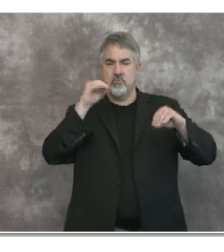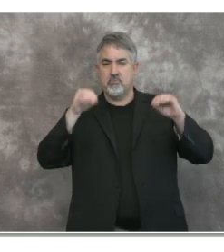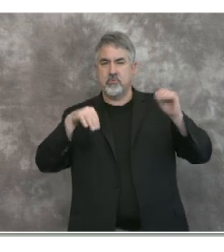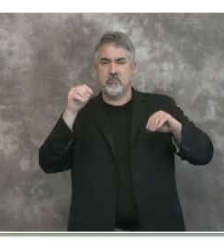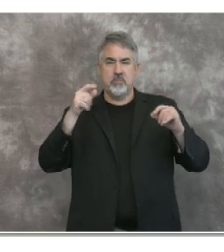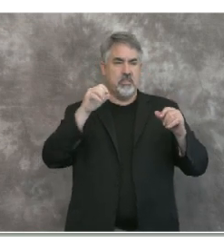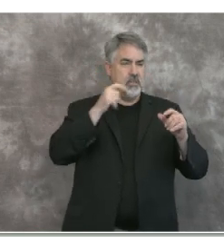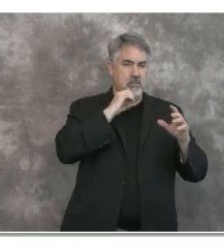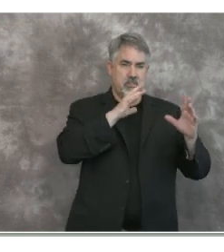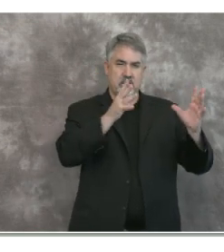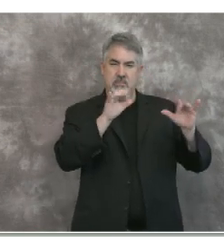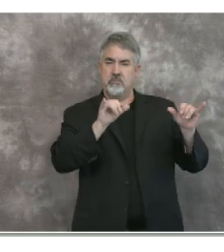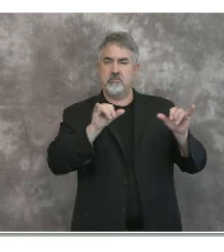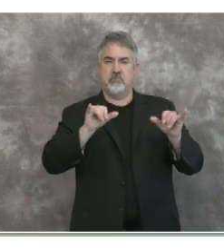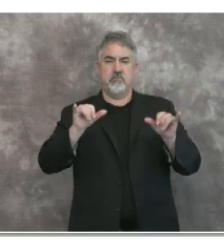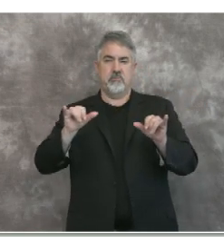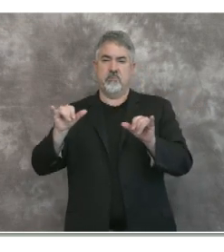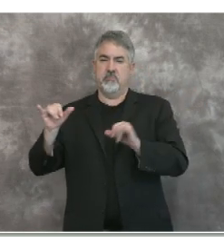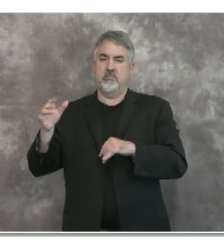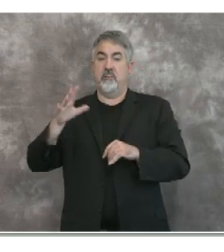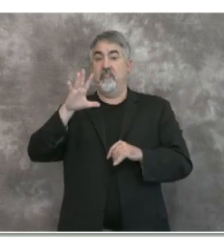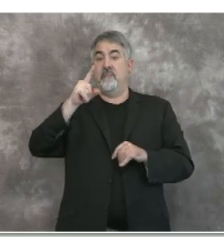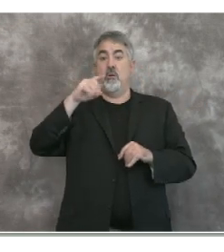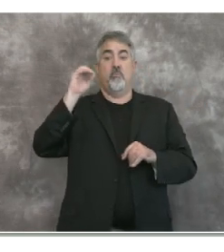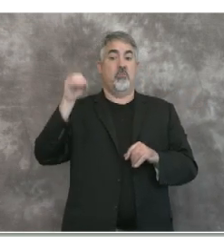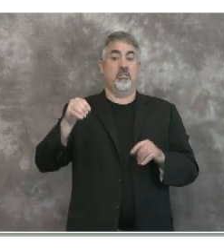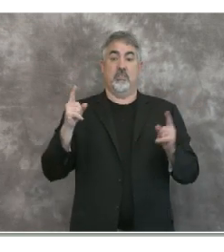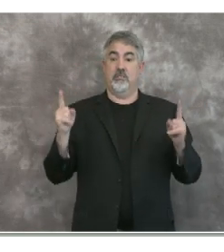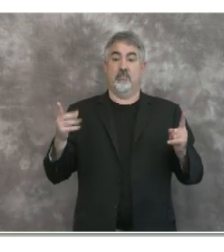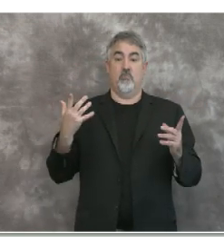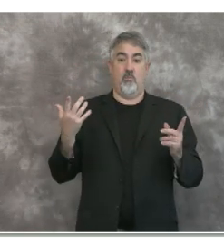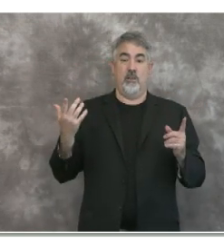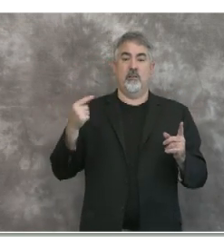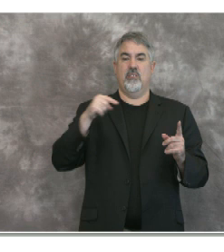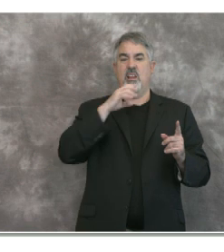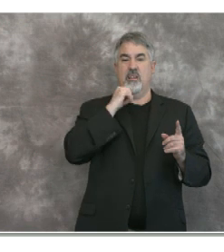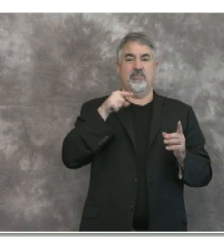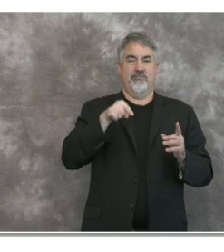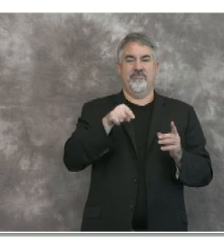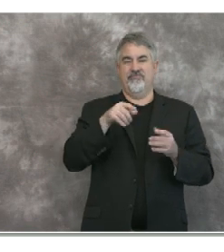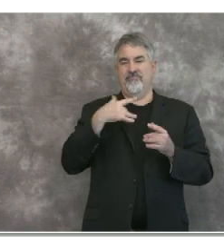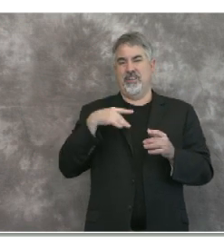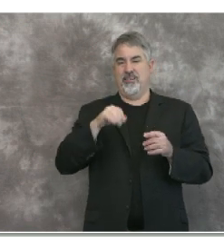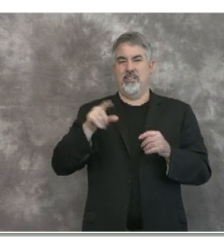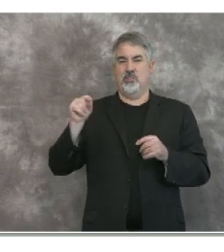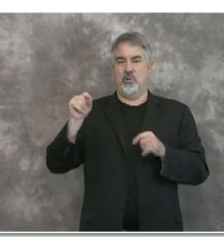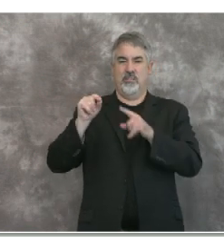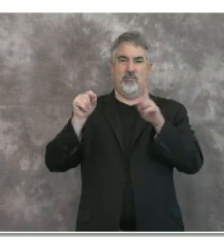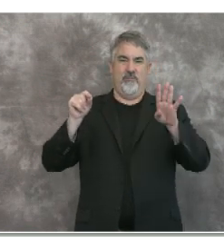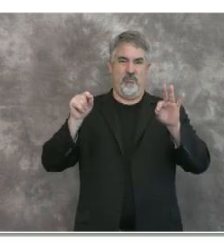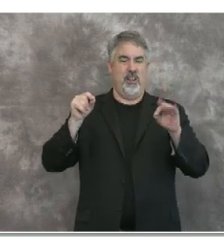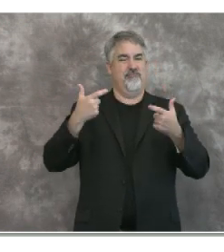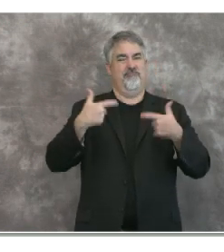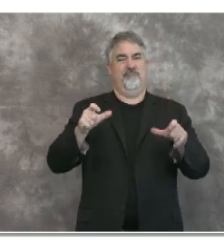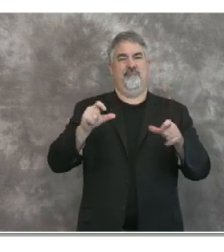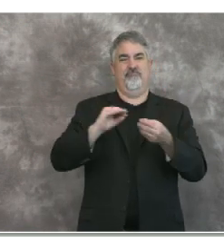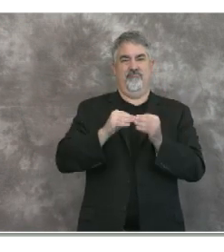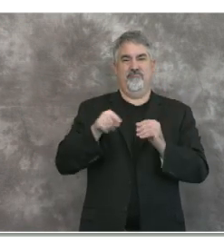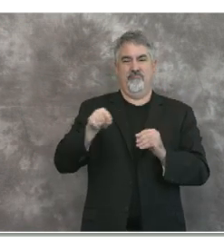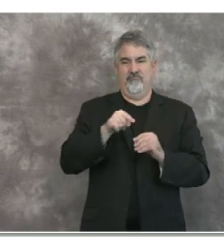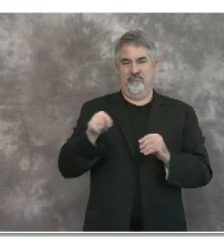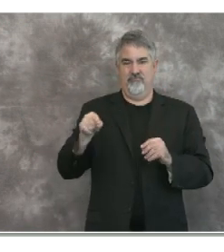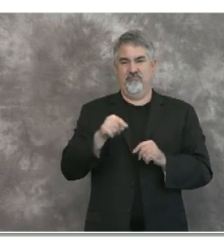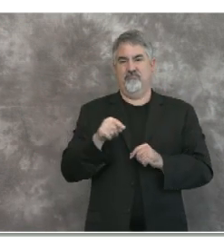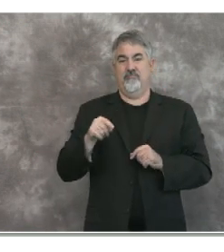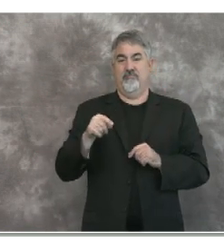age. 51% are represented by the age group 20 to 49 years of age. 49% of